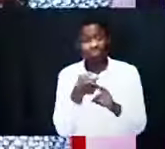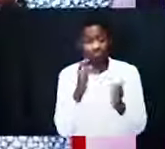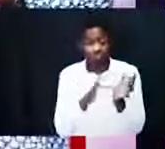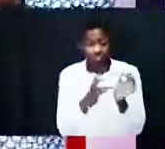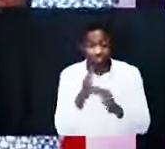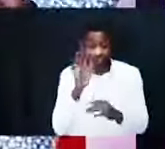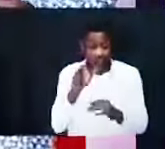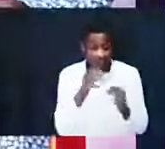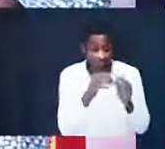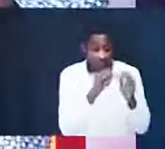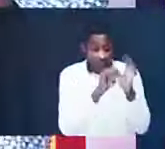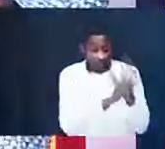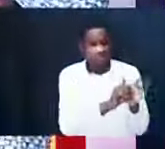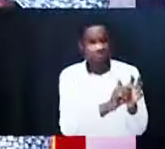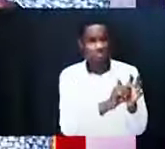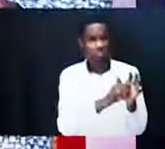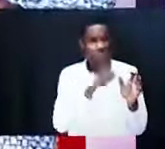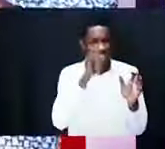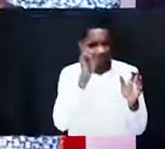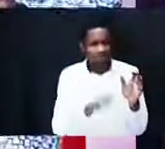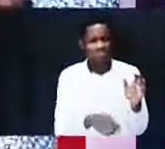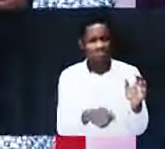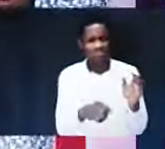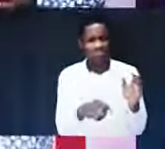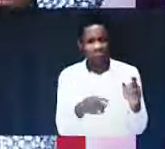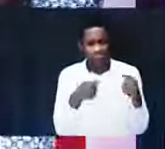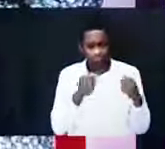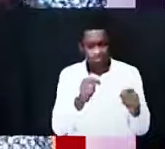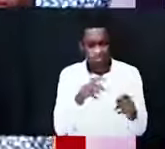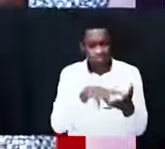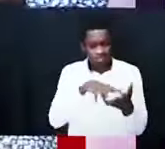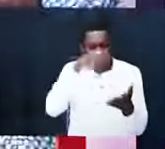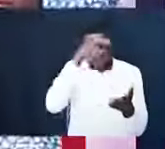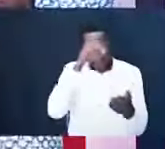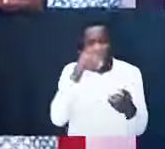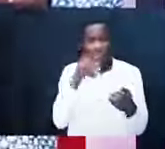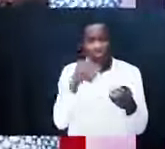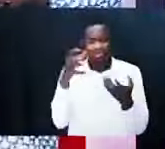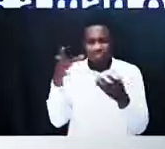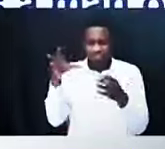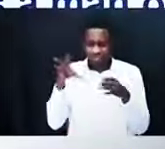example, one needs to cultivate the presence of God